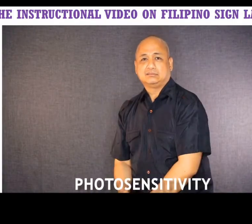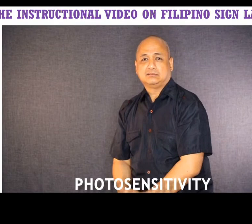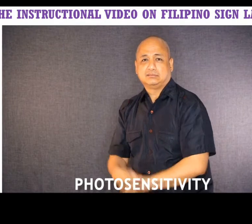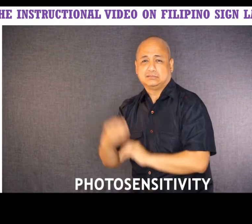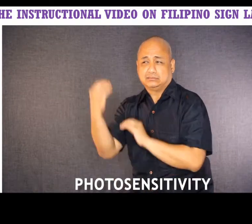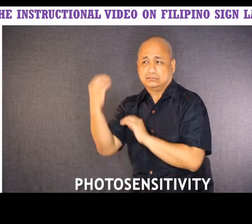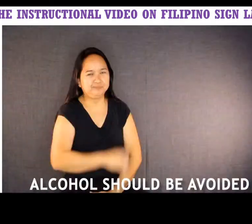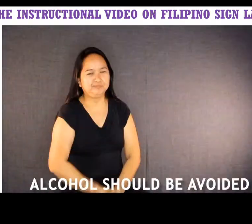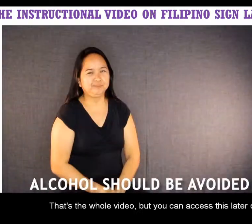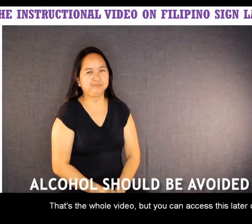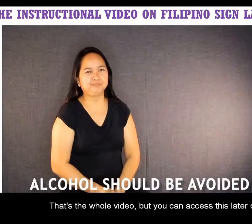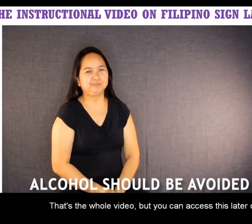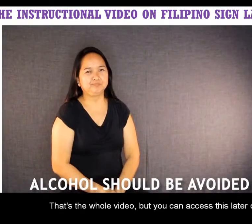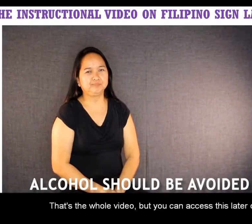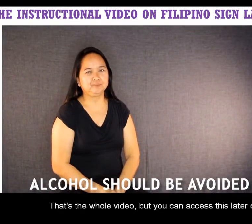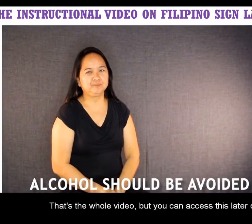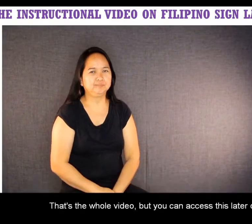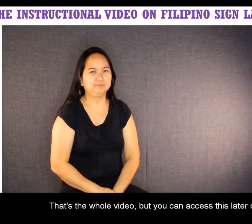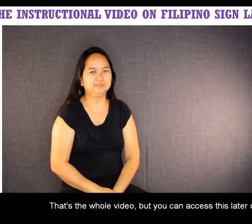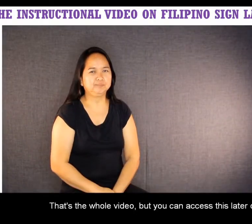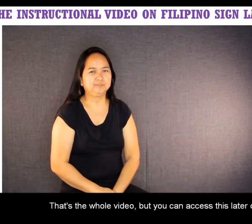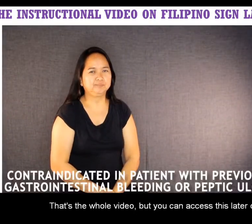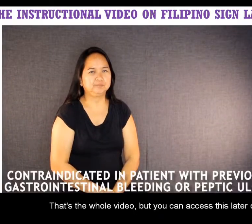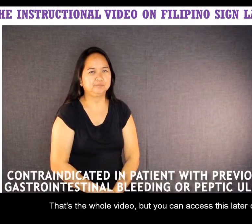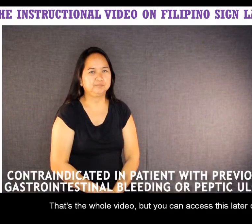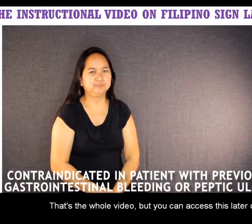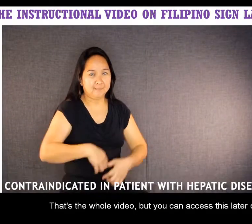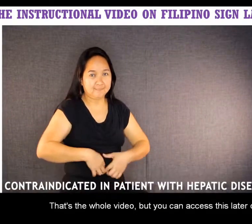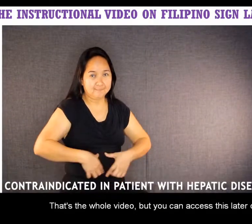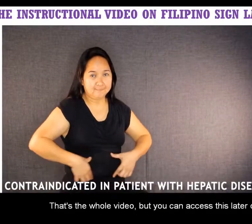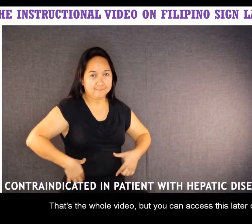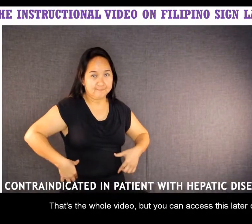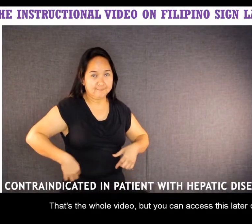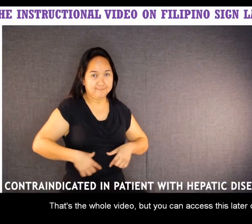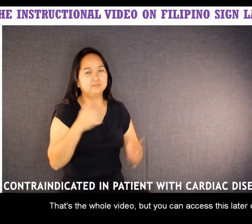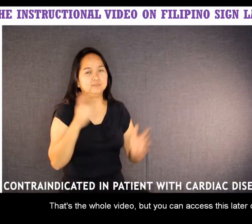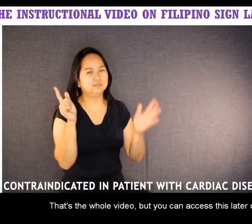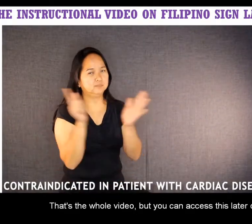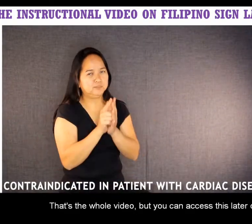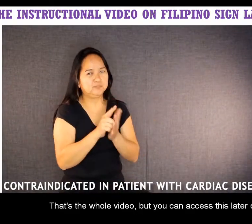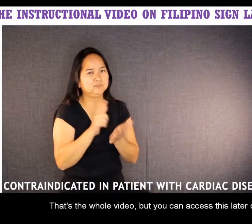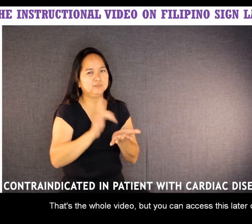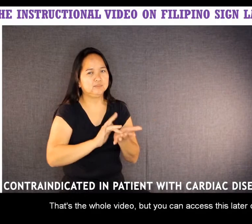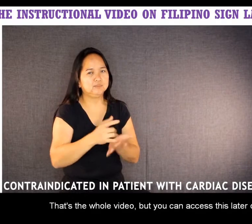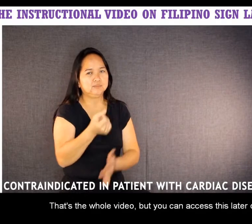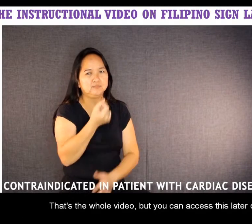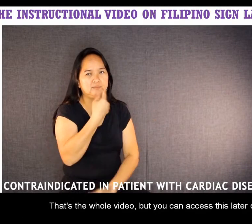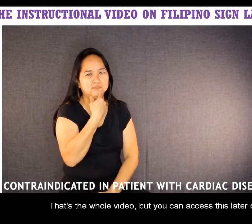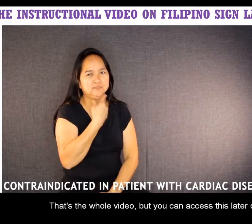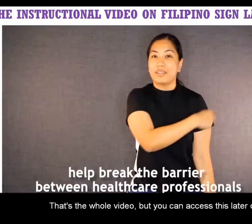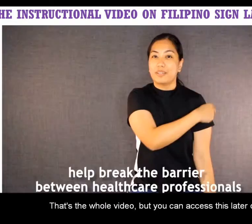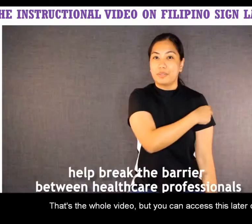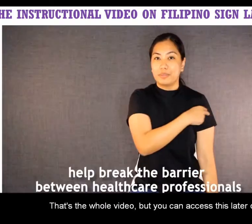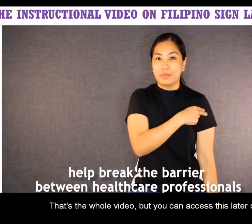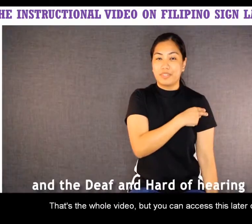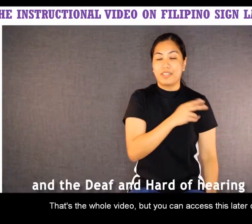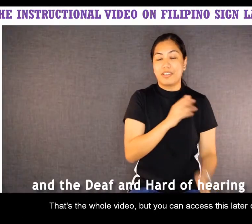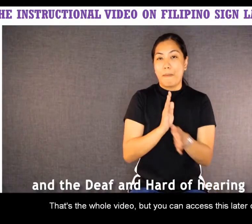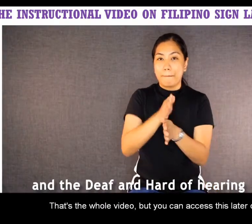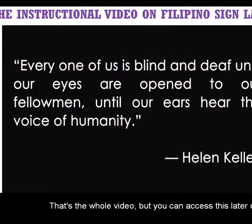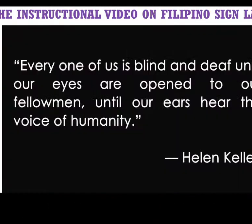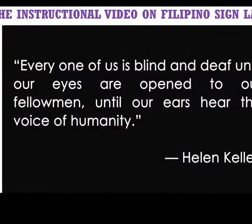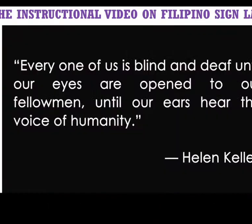So that's the whole video. But again, you can access this. Later on, I'll give you the site.